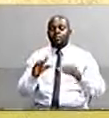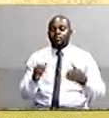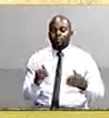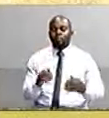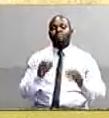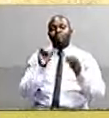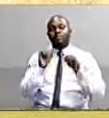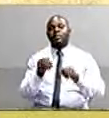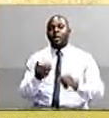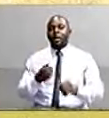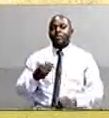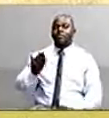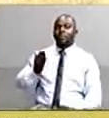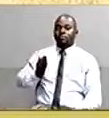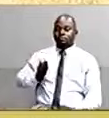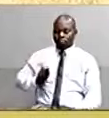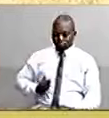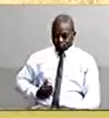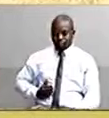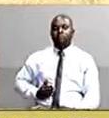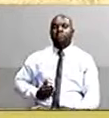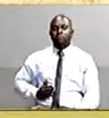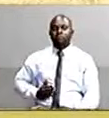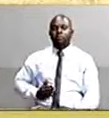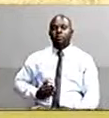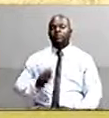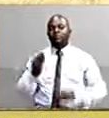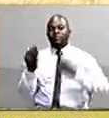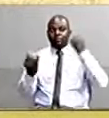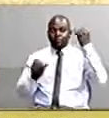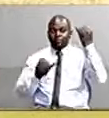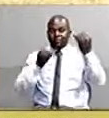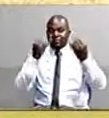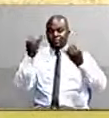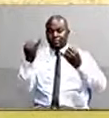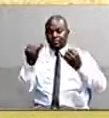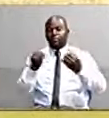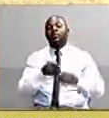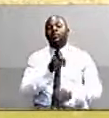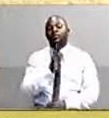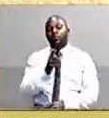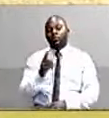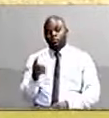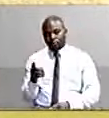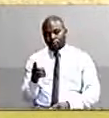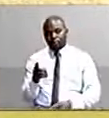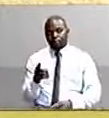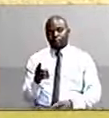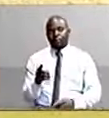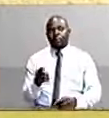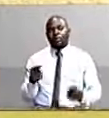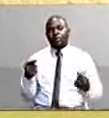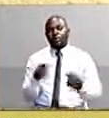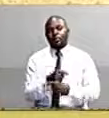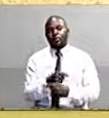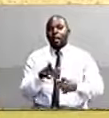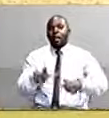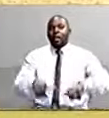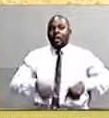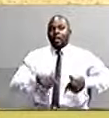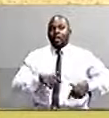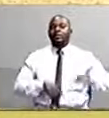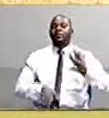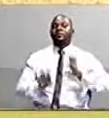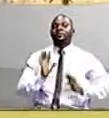must have discipline to fight for ideology. He warned the trekkers against living unscrupulous lifestyles like